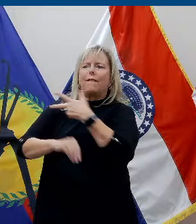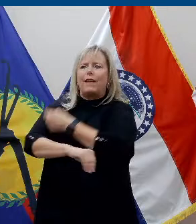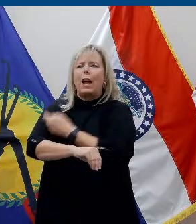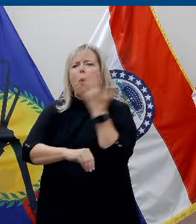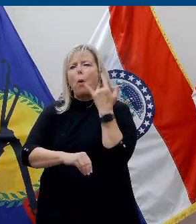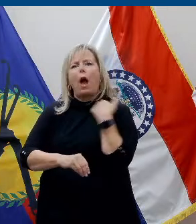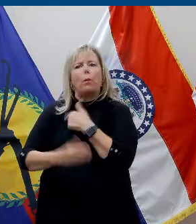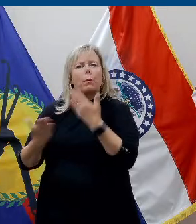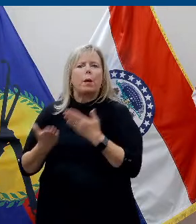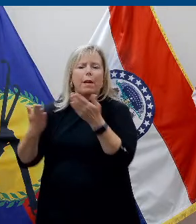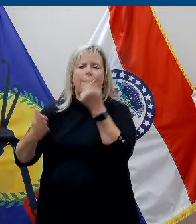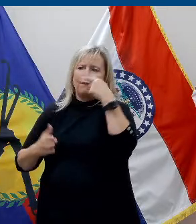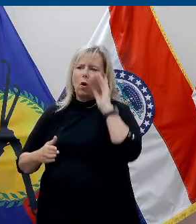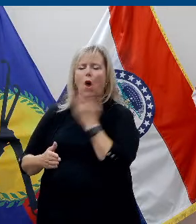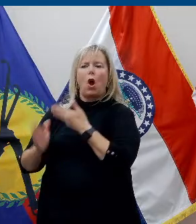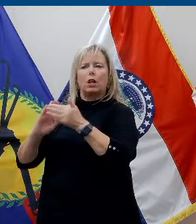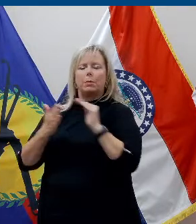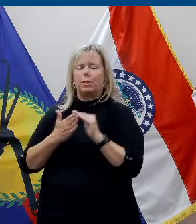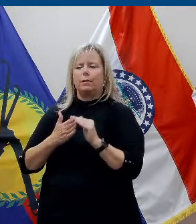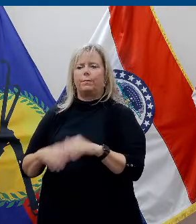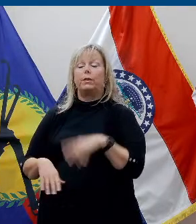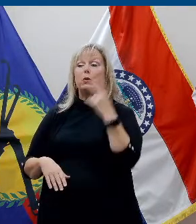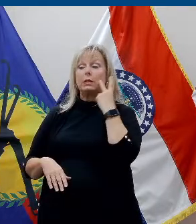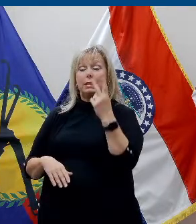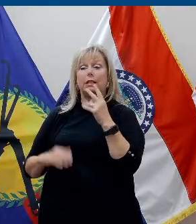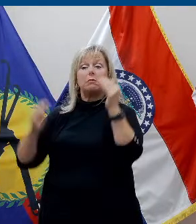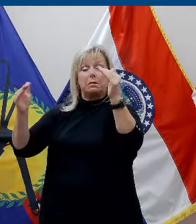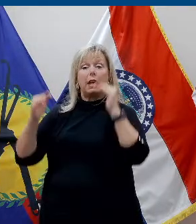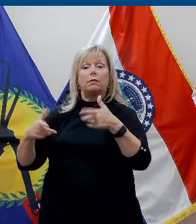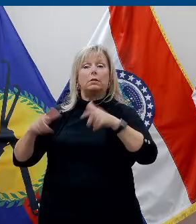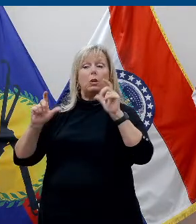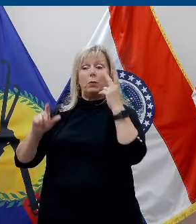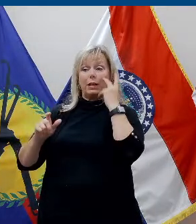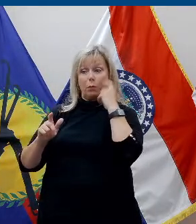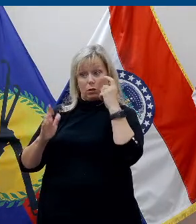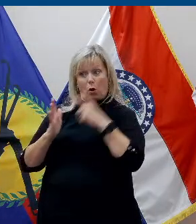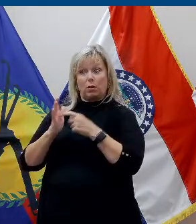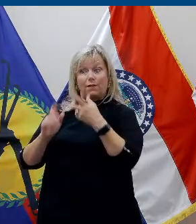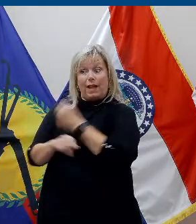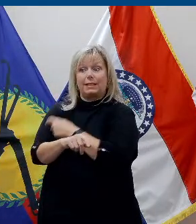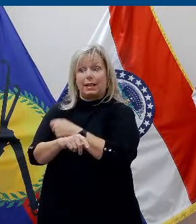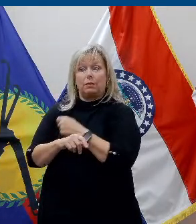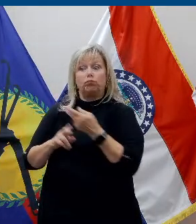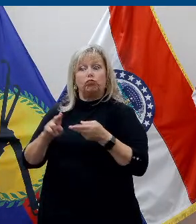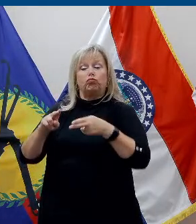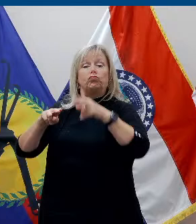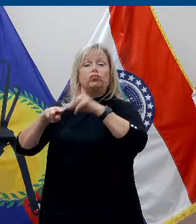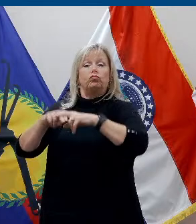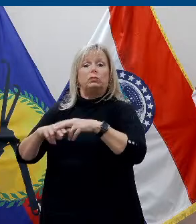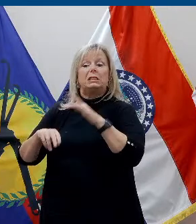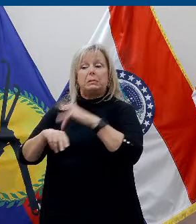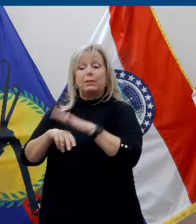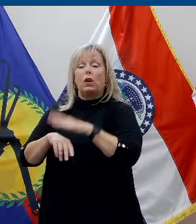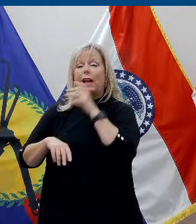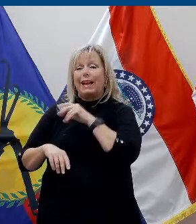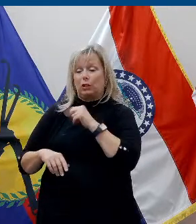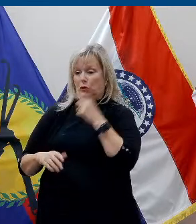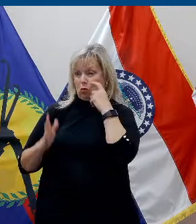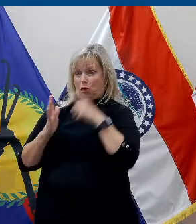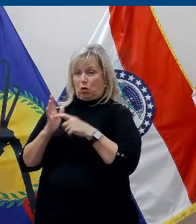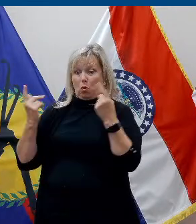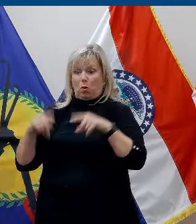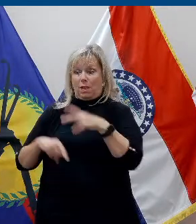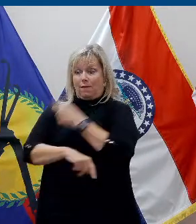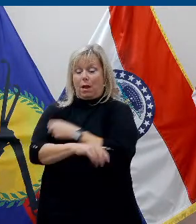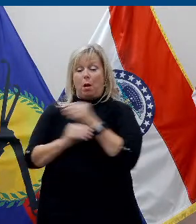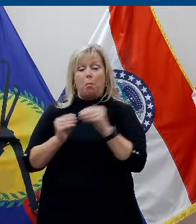You can see from the next slide that we've seen the pace of vaccination increase over time. This is also stratified by age, so you can certainly see when the